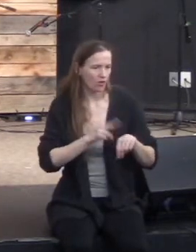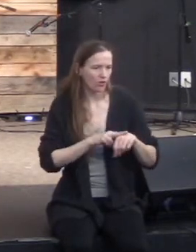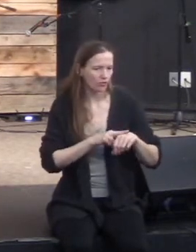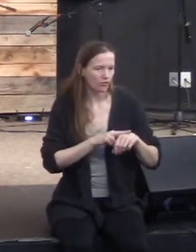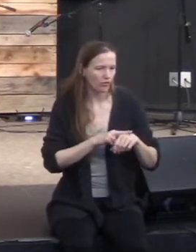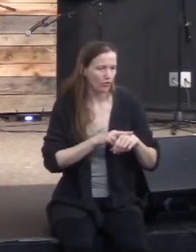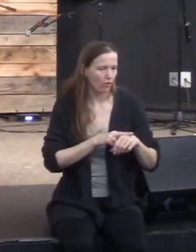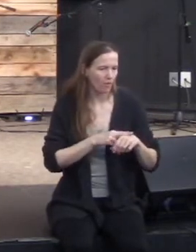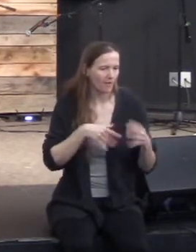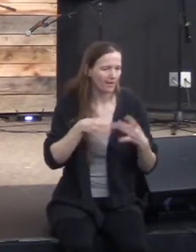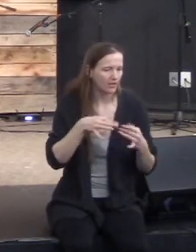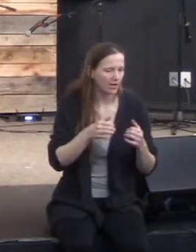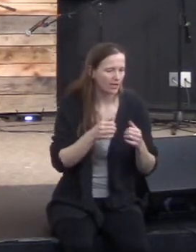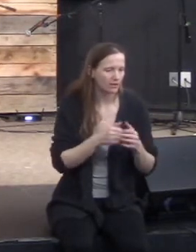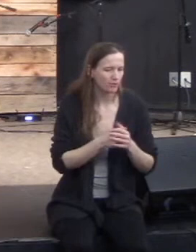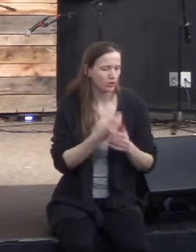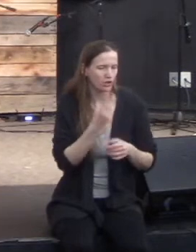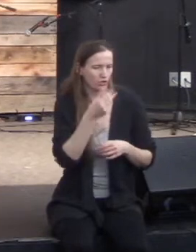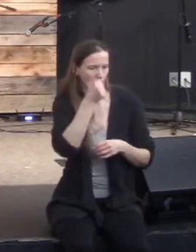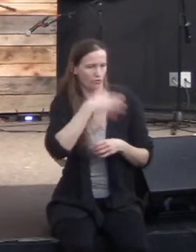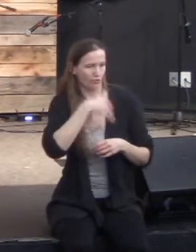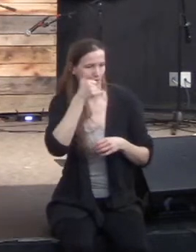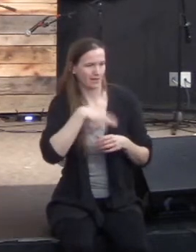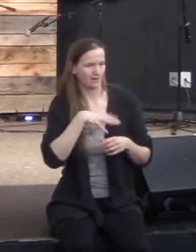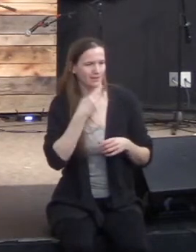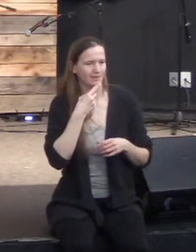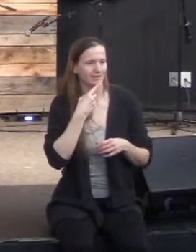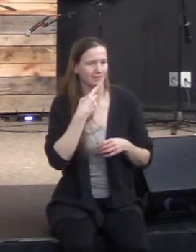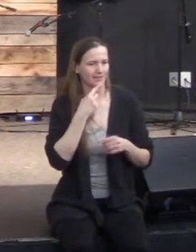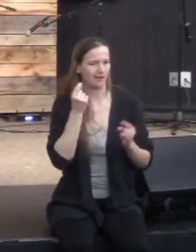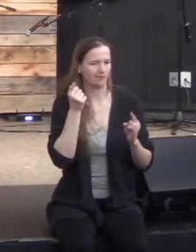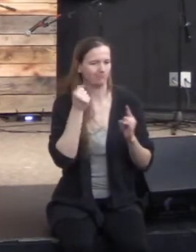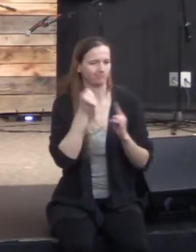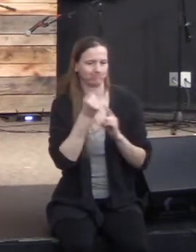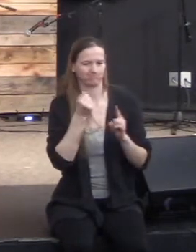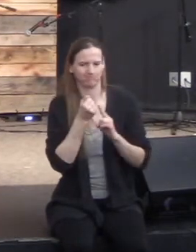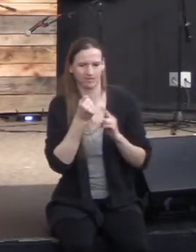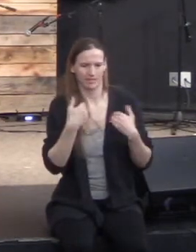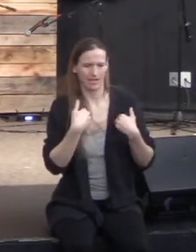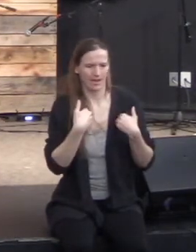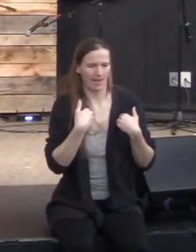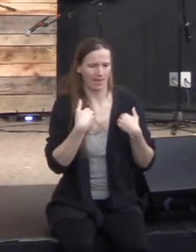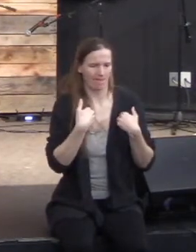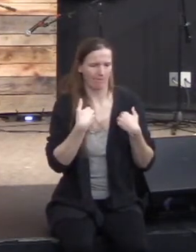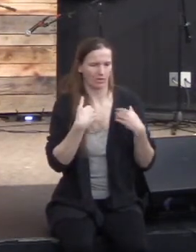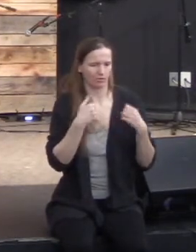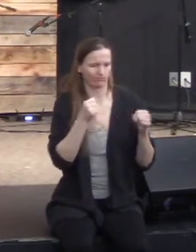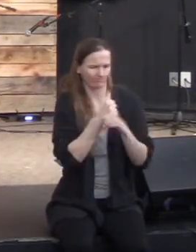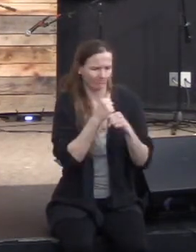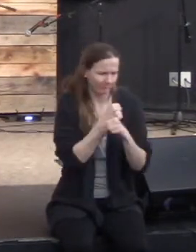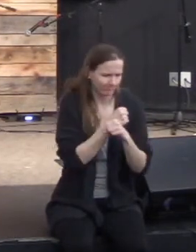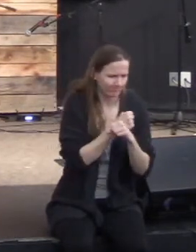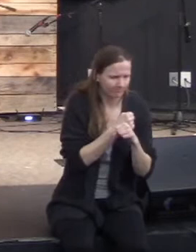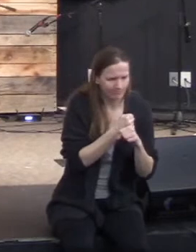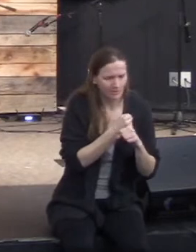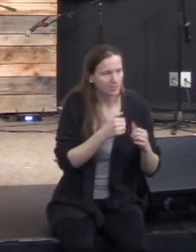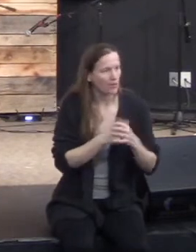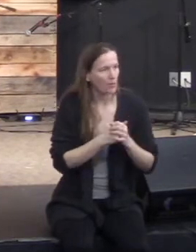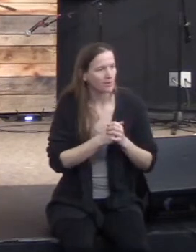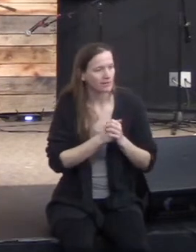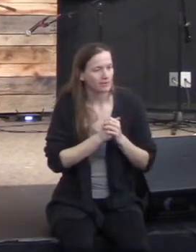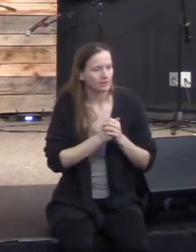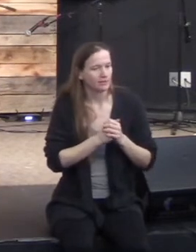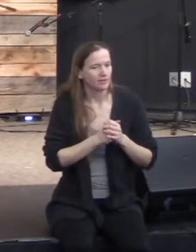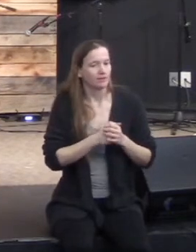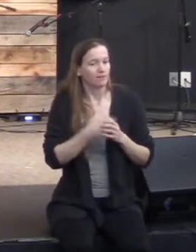says all of a sudden there was a wrestling match. And I think that's important, because isn't that what it's like to be